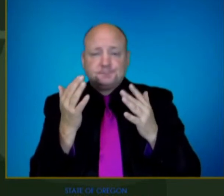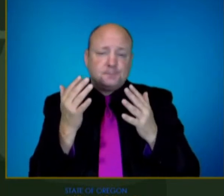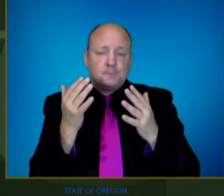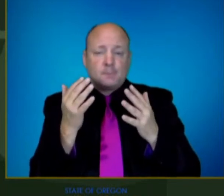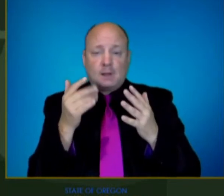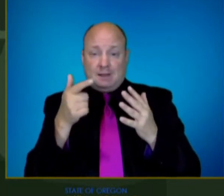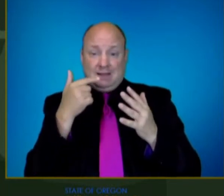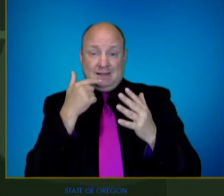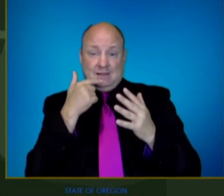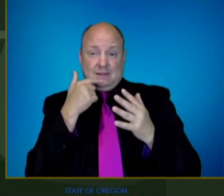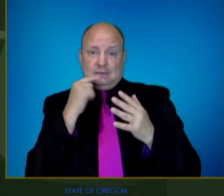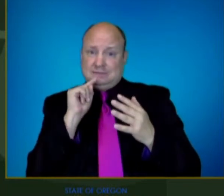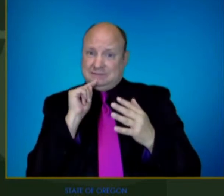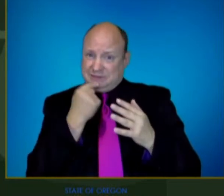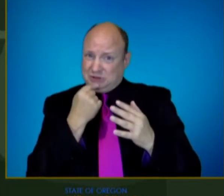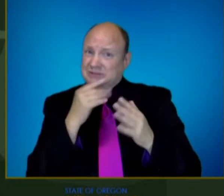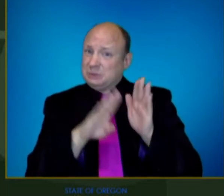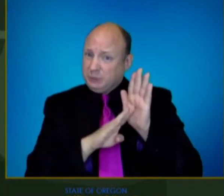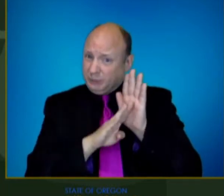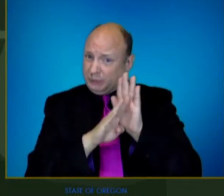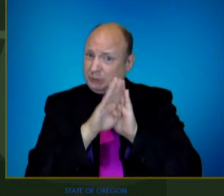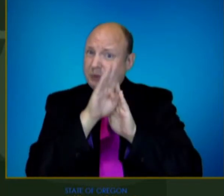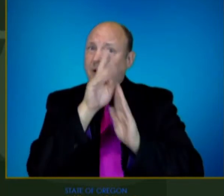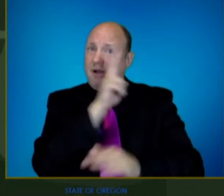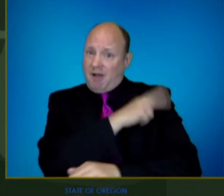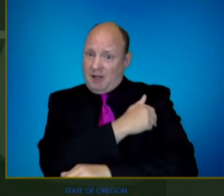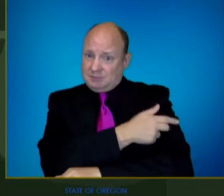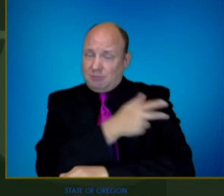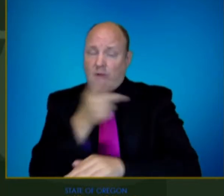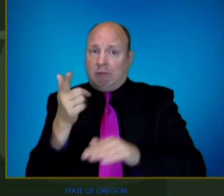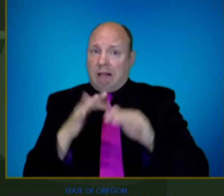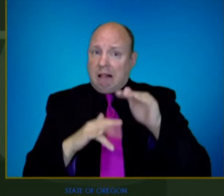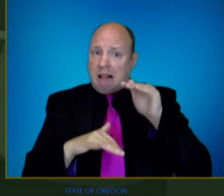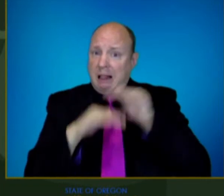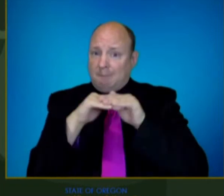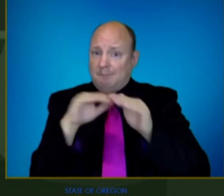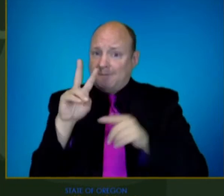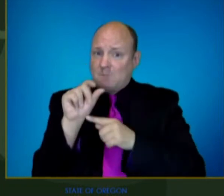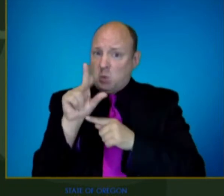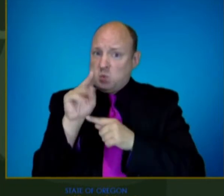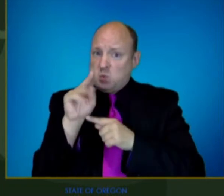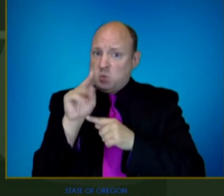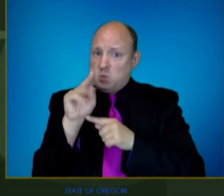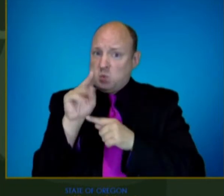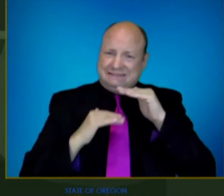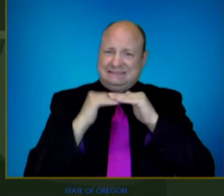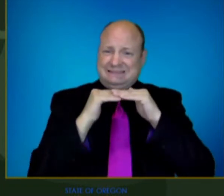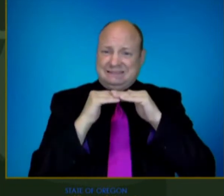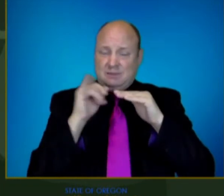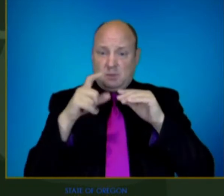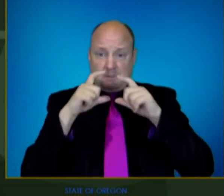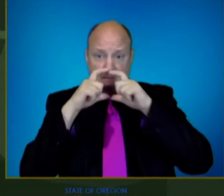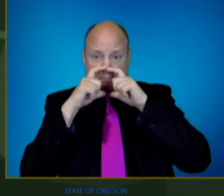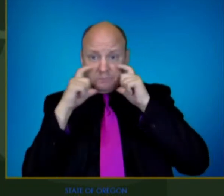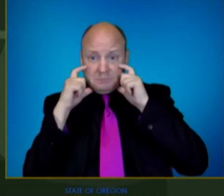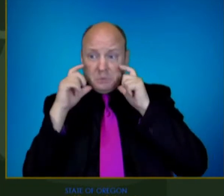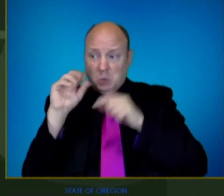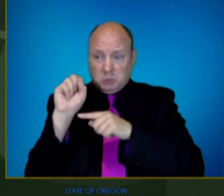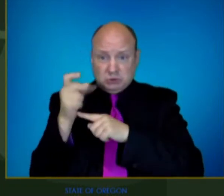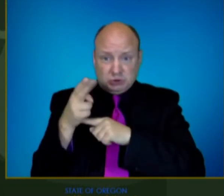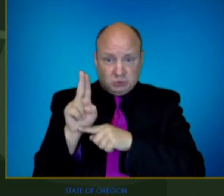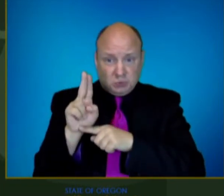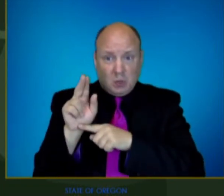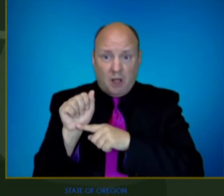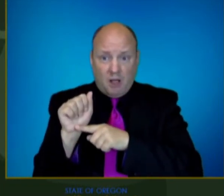threat to hospital capacity, will there be any stepped up enforcement of the mask mandate through OSHA or other means to make sure that businesses